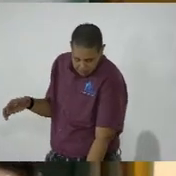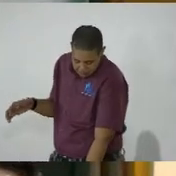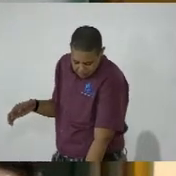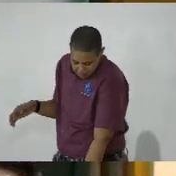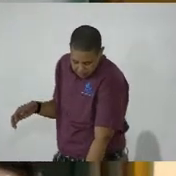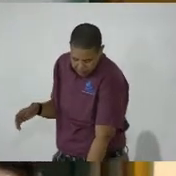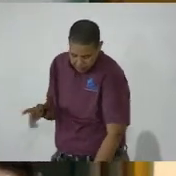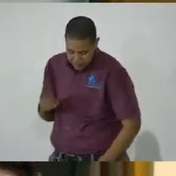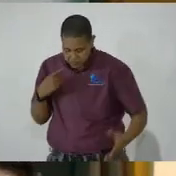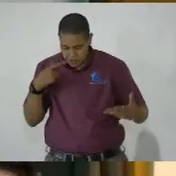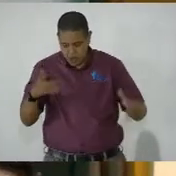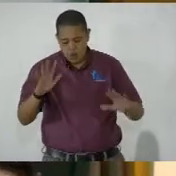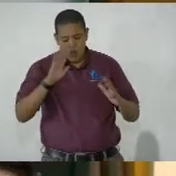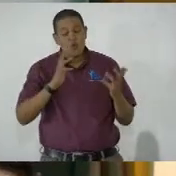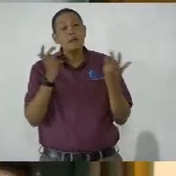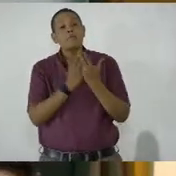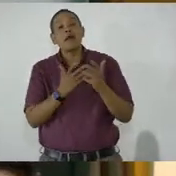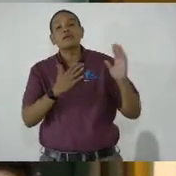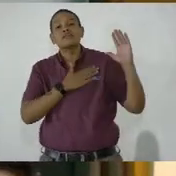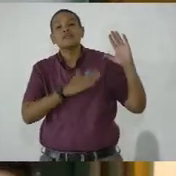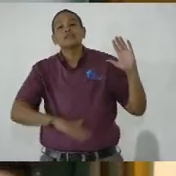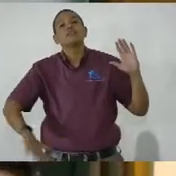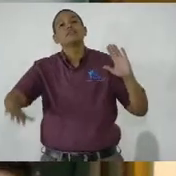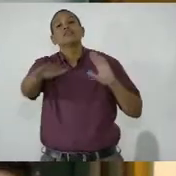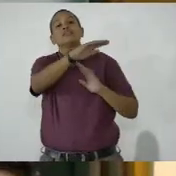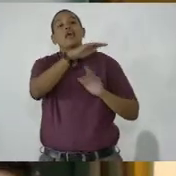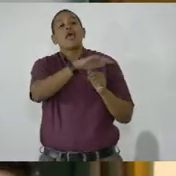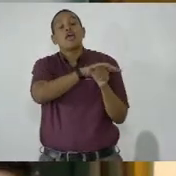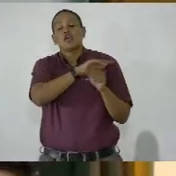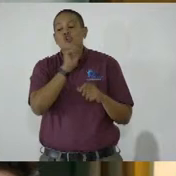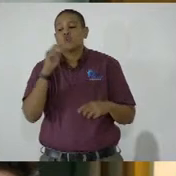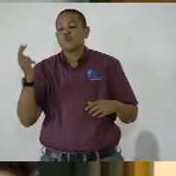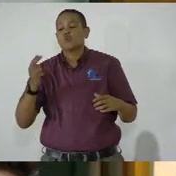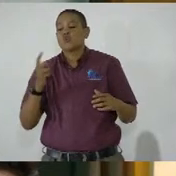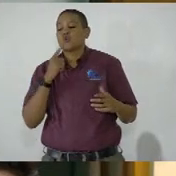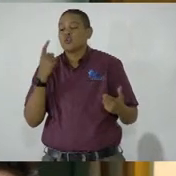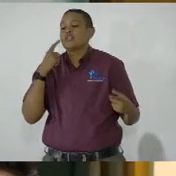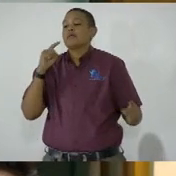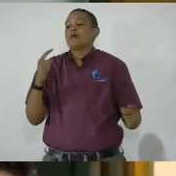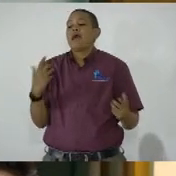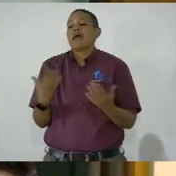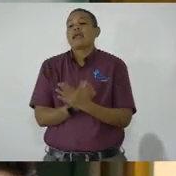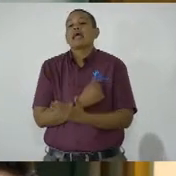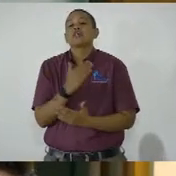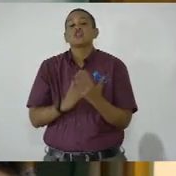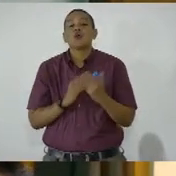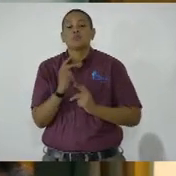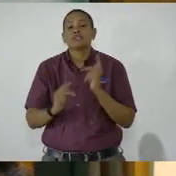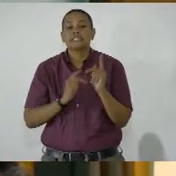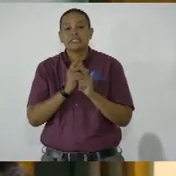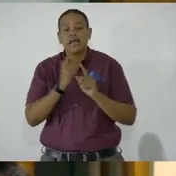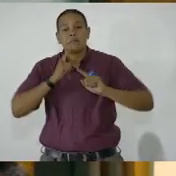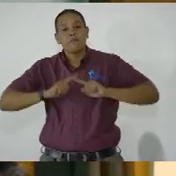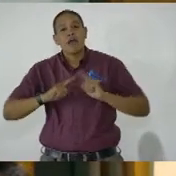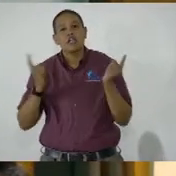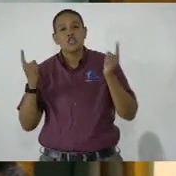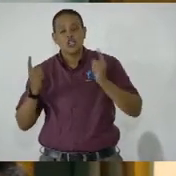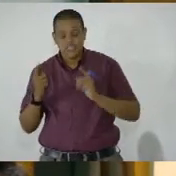the citizens in the surrounding areas to use to get some form of alternate